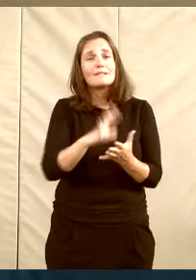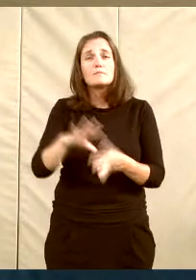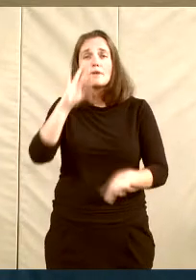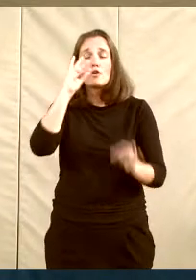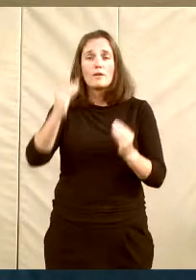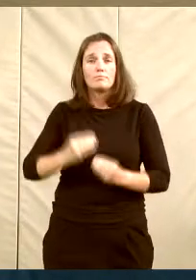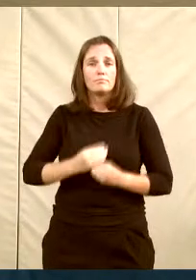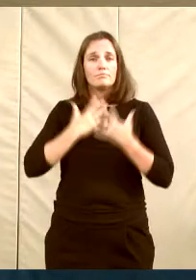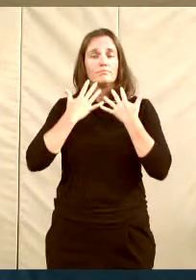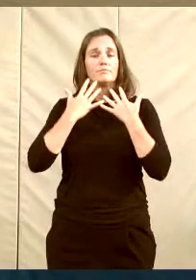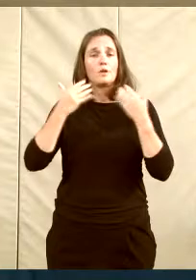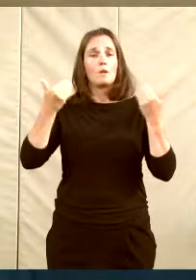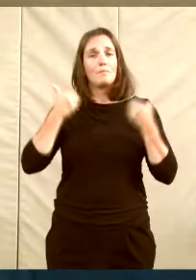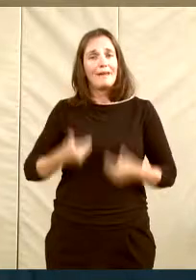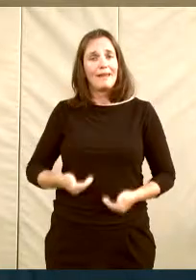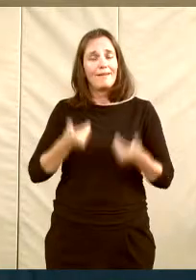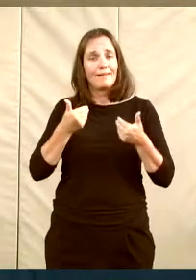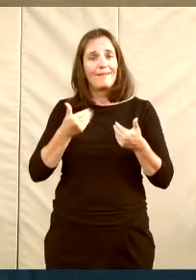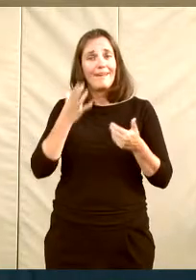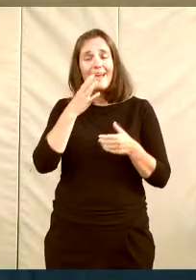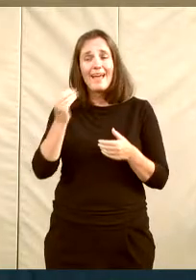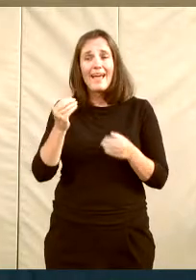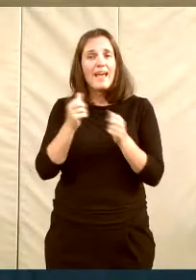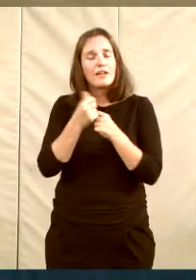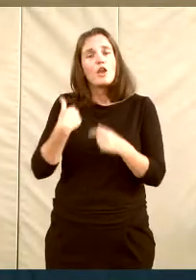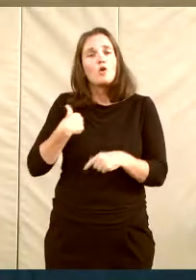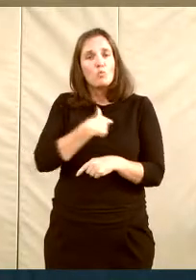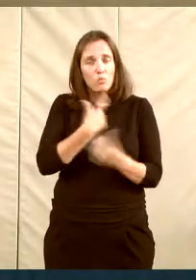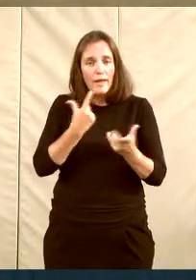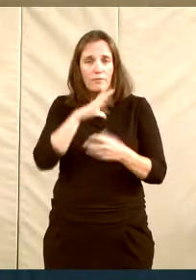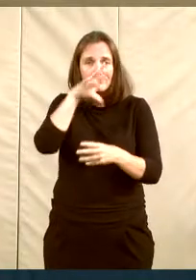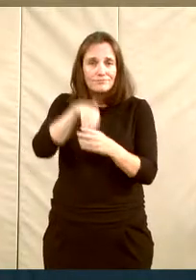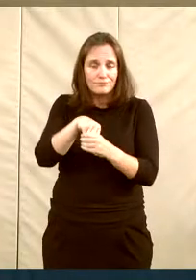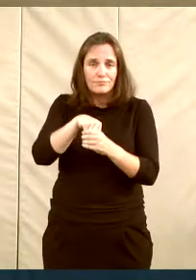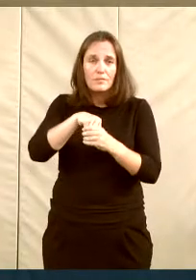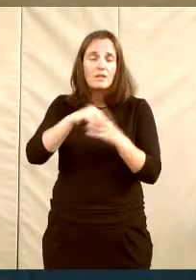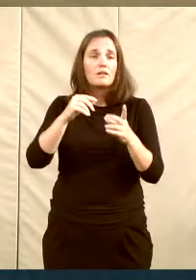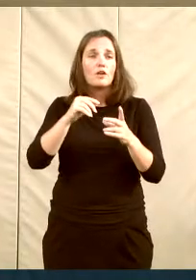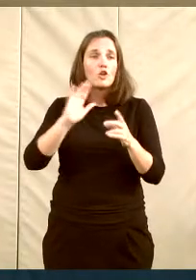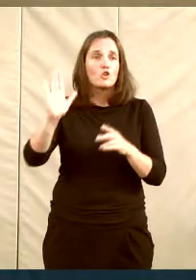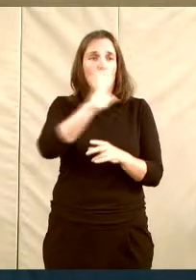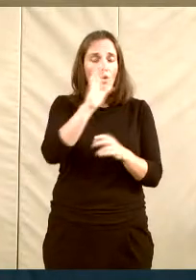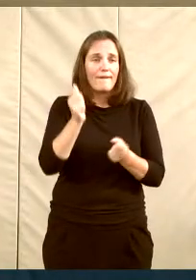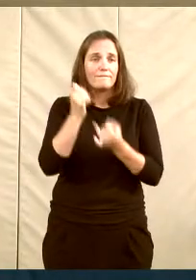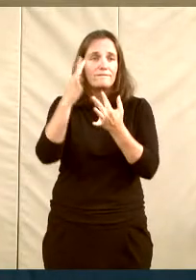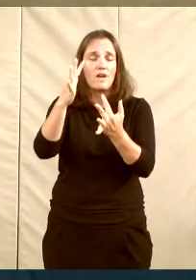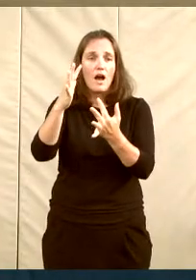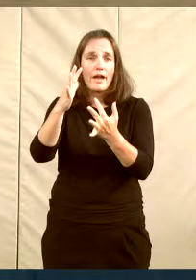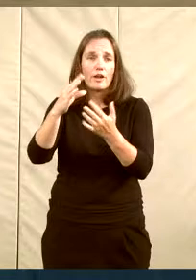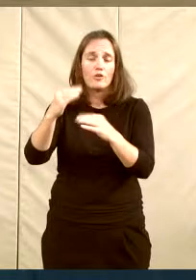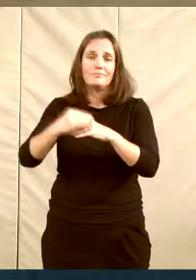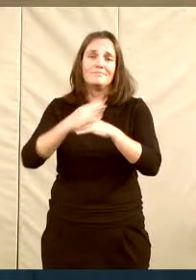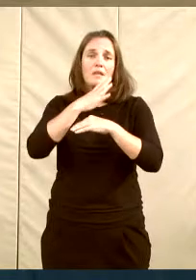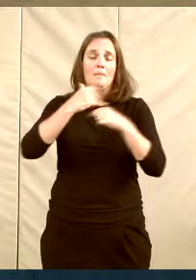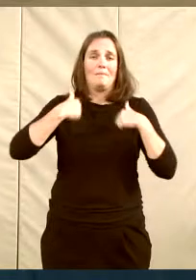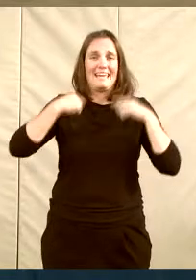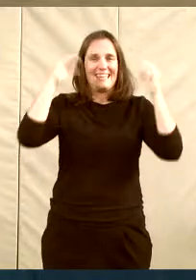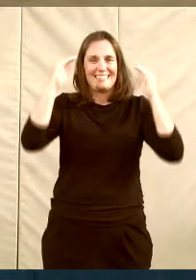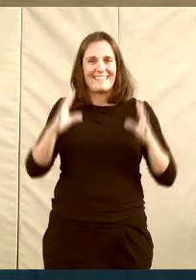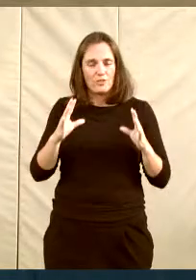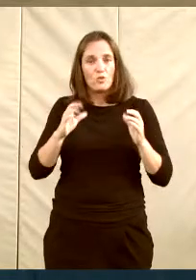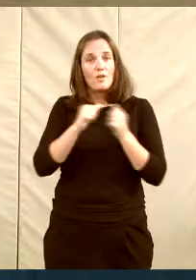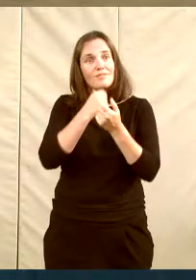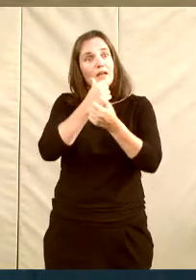me and how you have always been the fire that lights my candle as an educator, as a person who